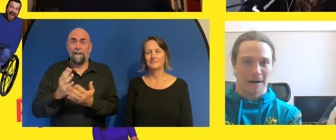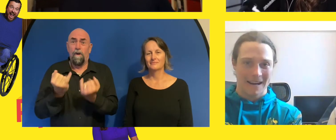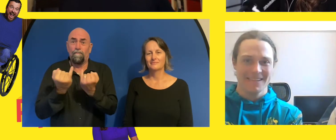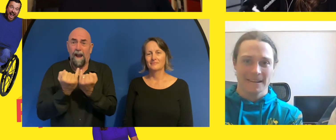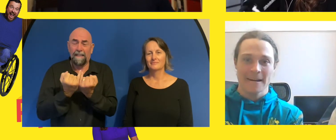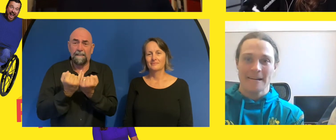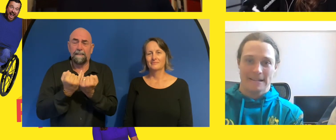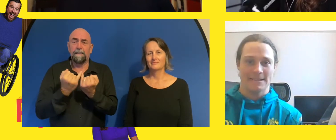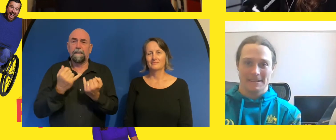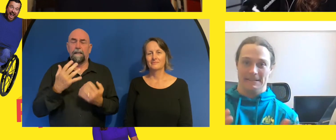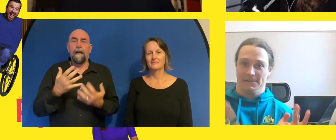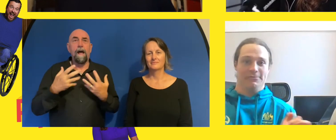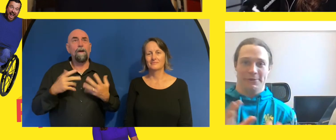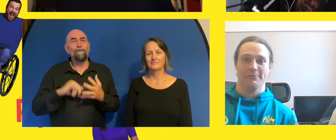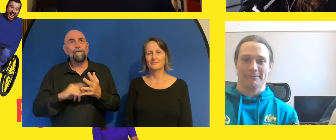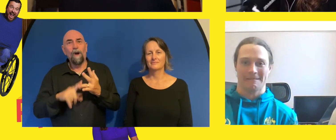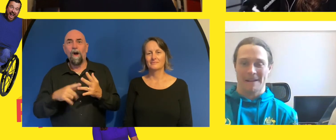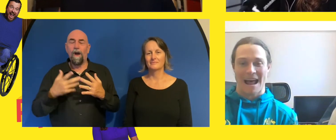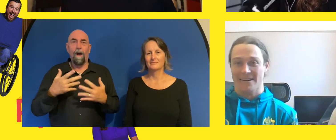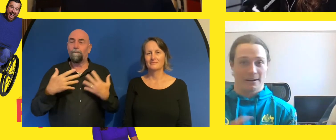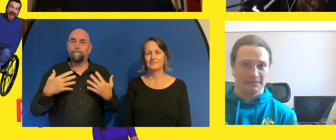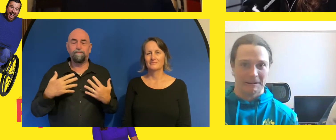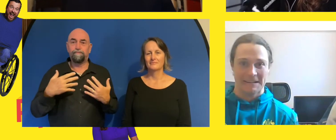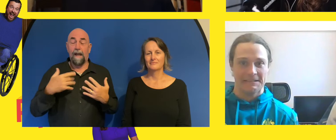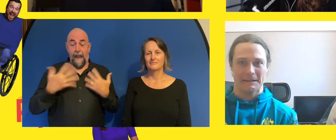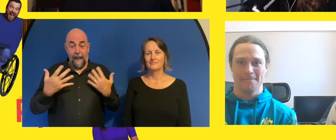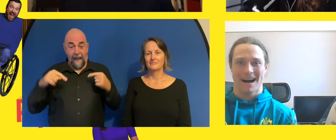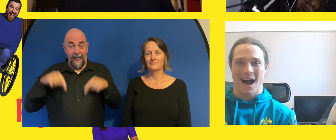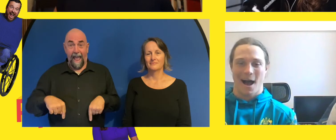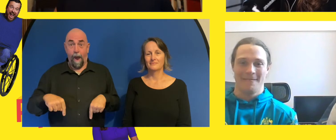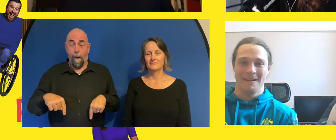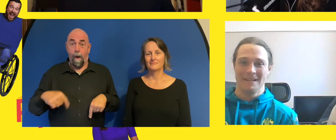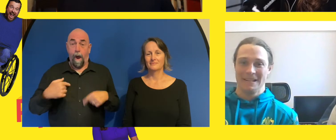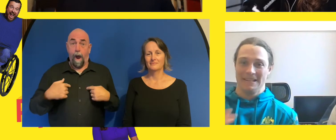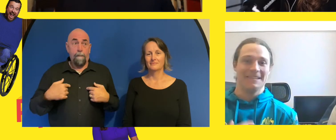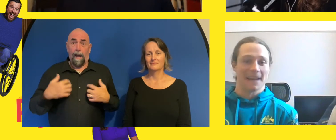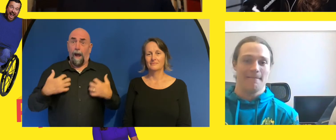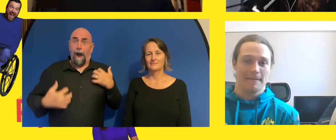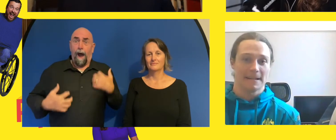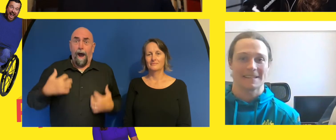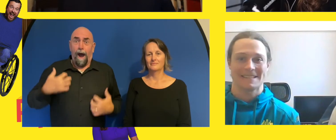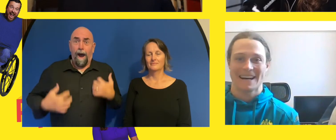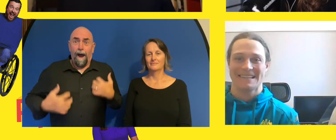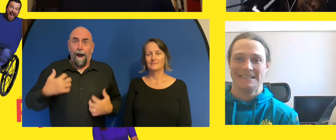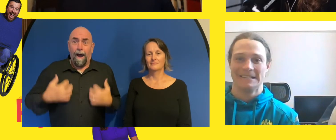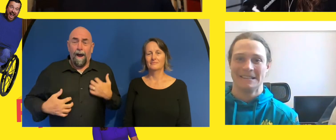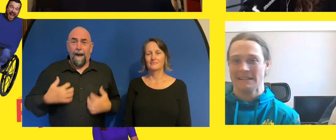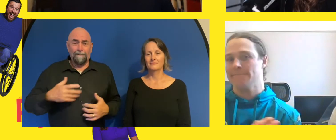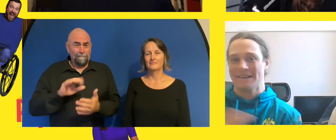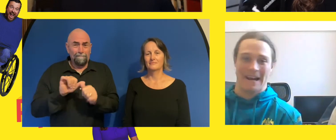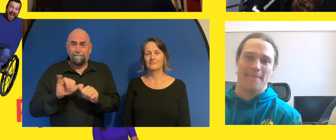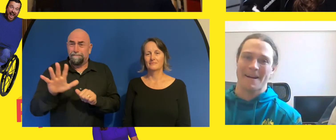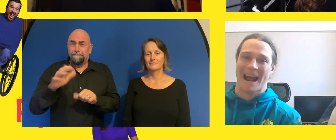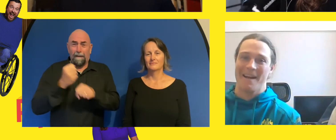actual race. Just don't drop the flag, don't do anything. But this time I'm just excited.